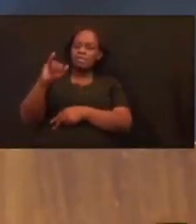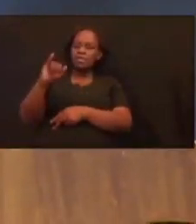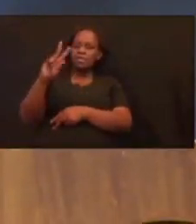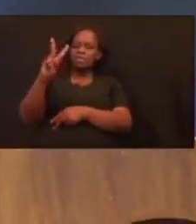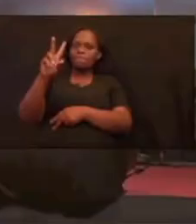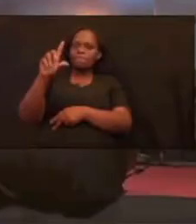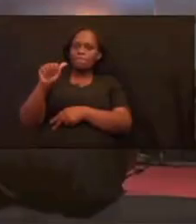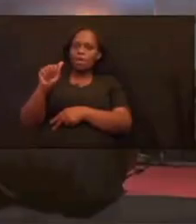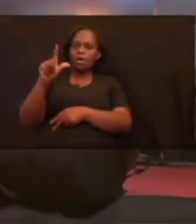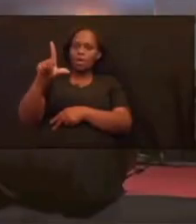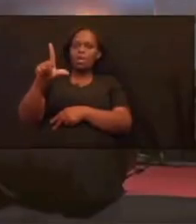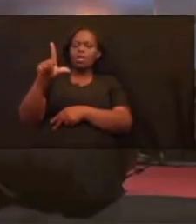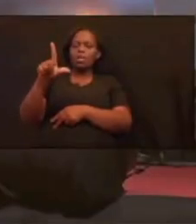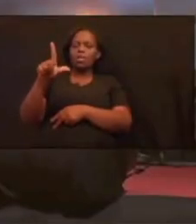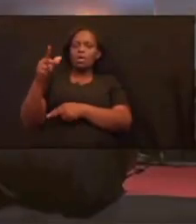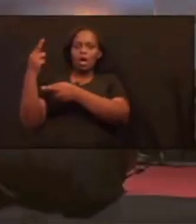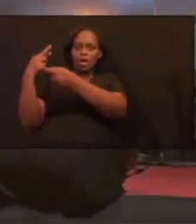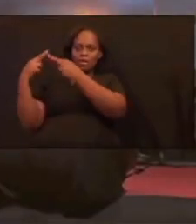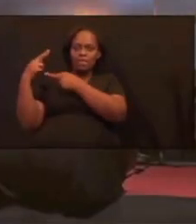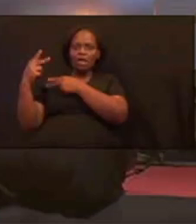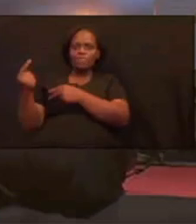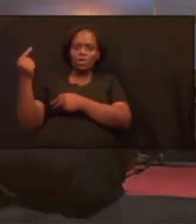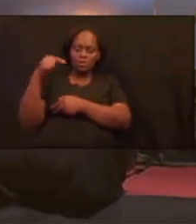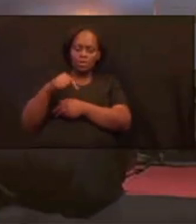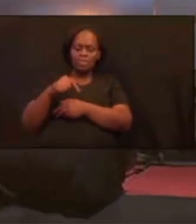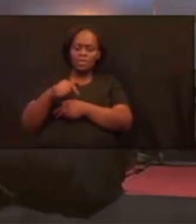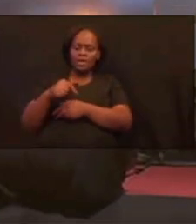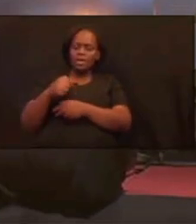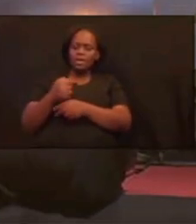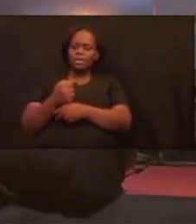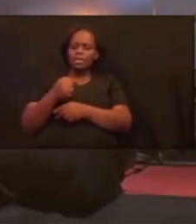Hallelujah. In every generation,